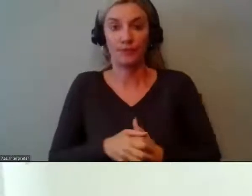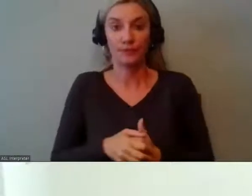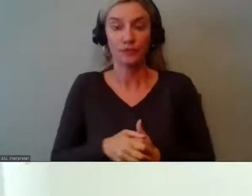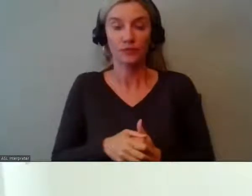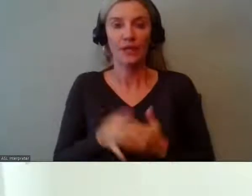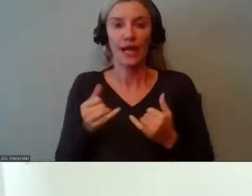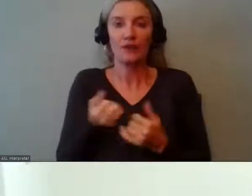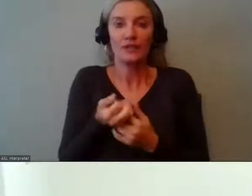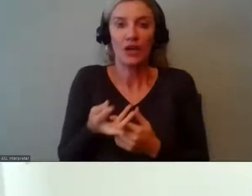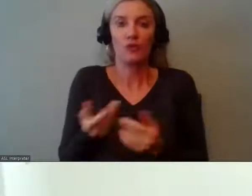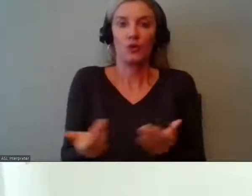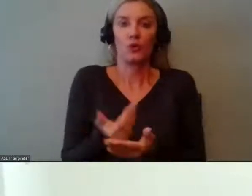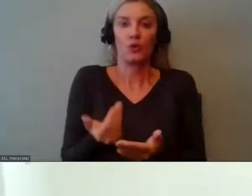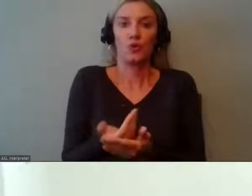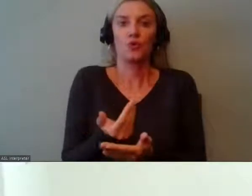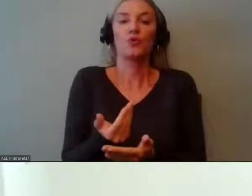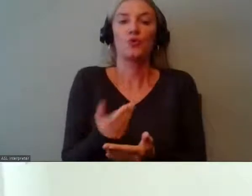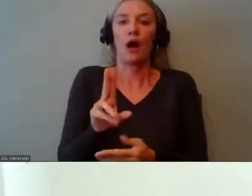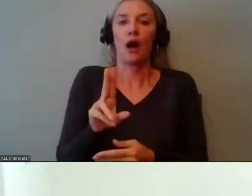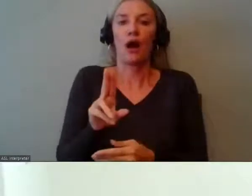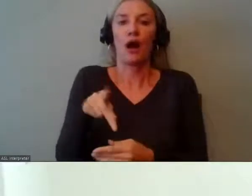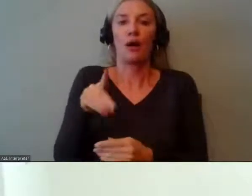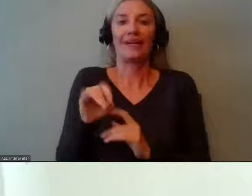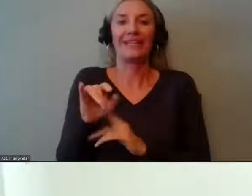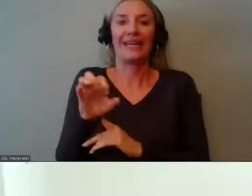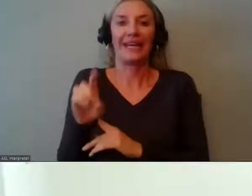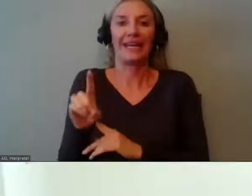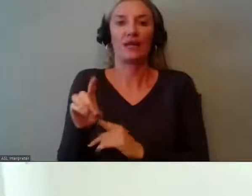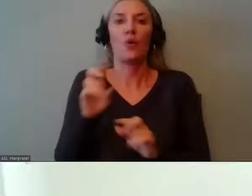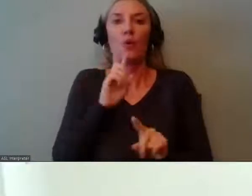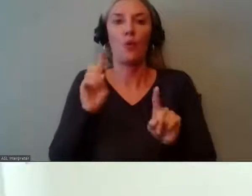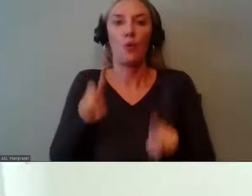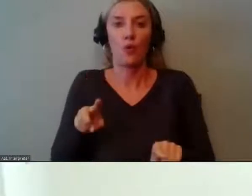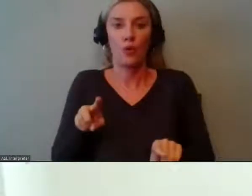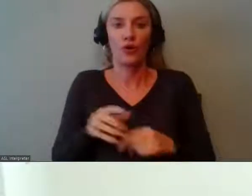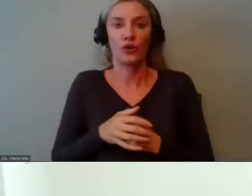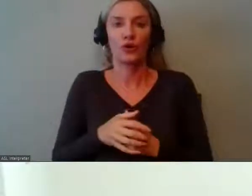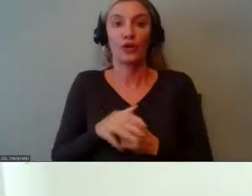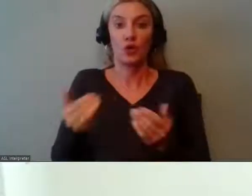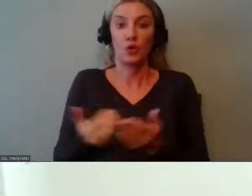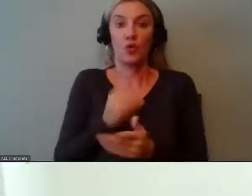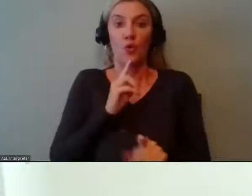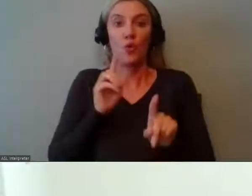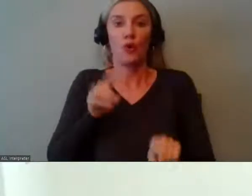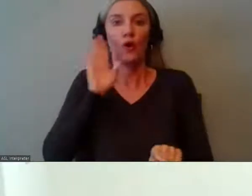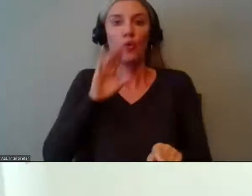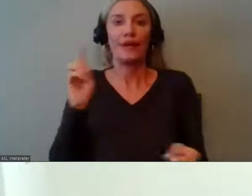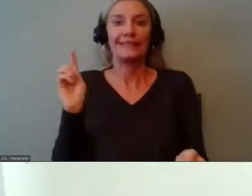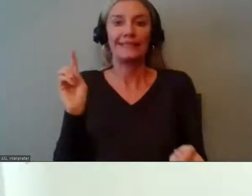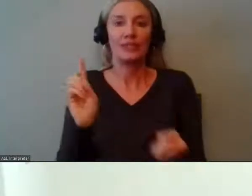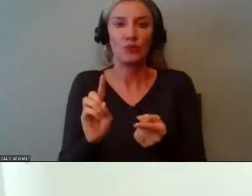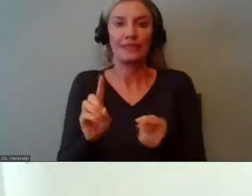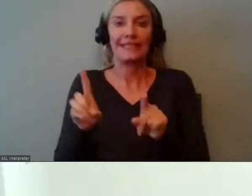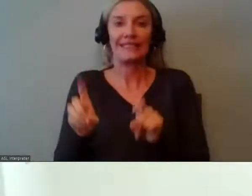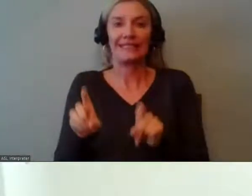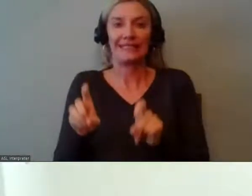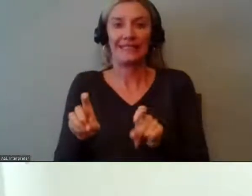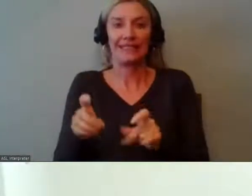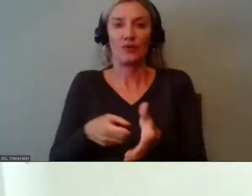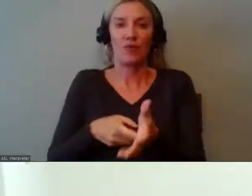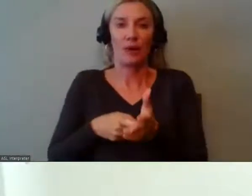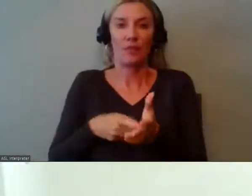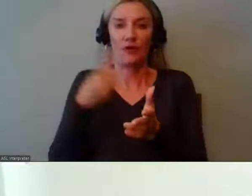or updated orders. The updated schools order will decrease the testing burden for school-based